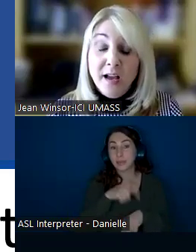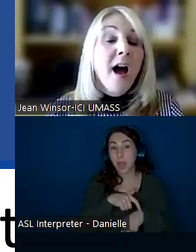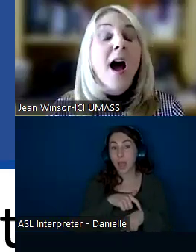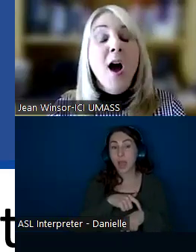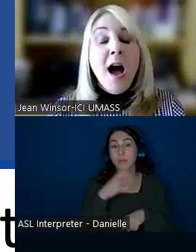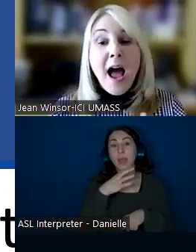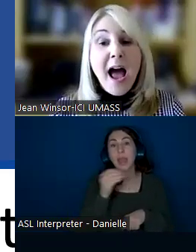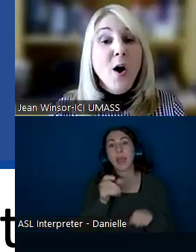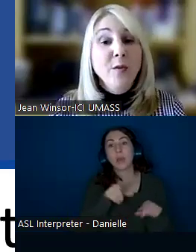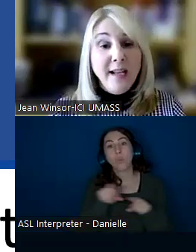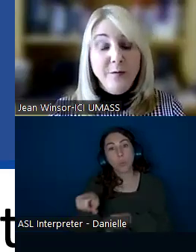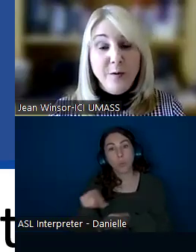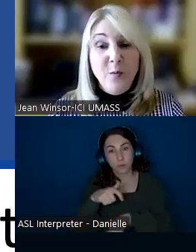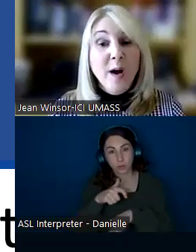level